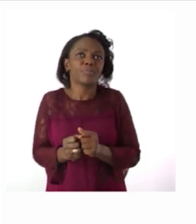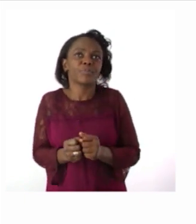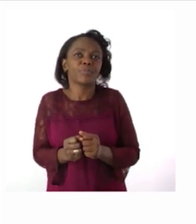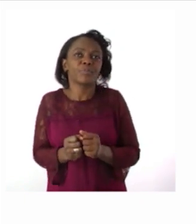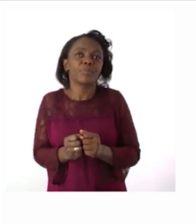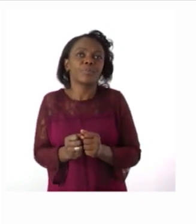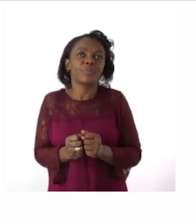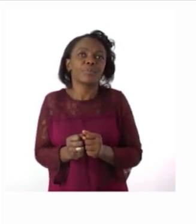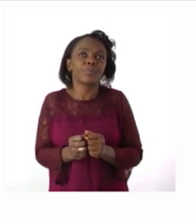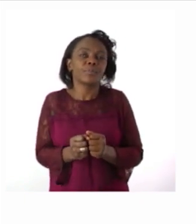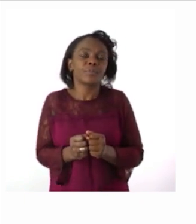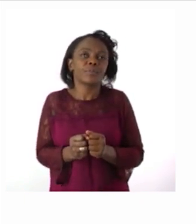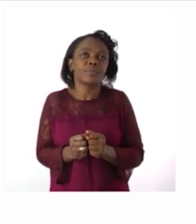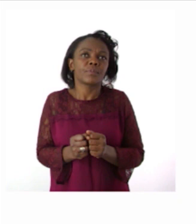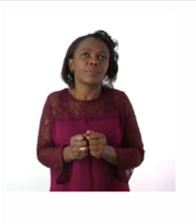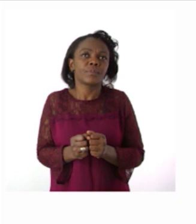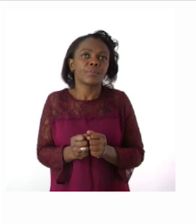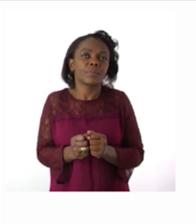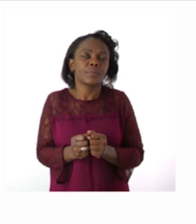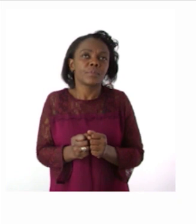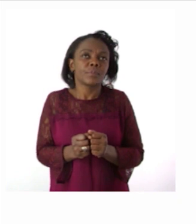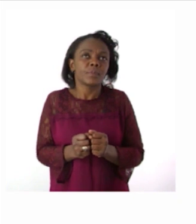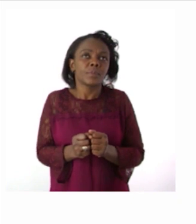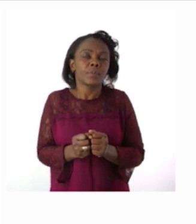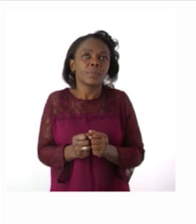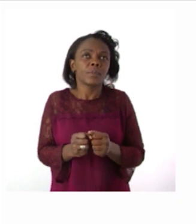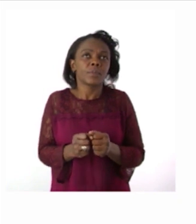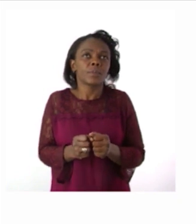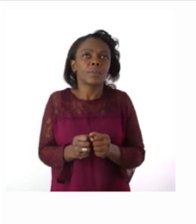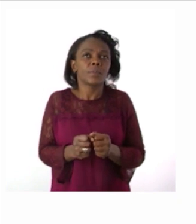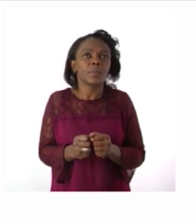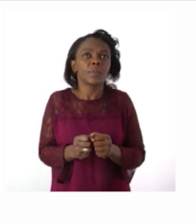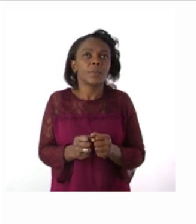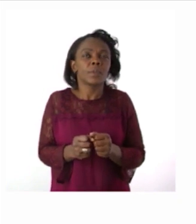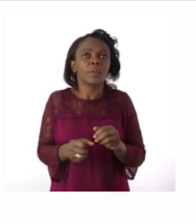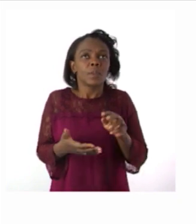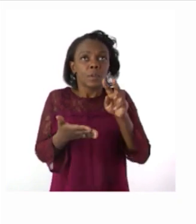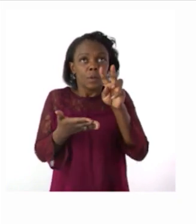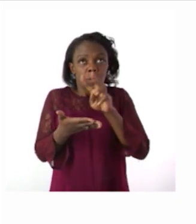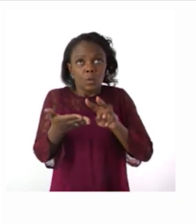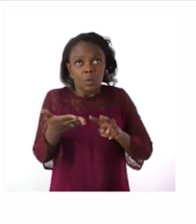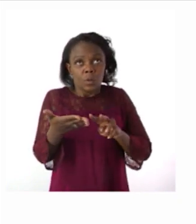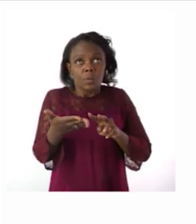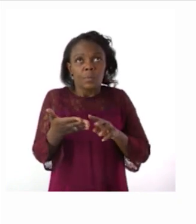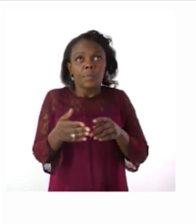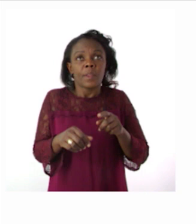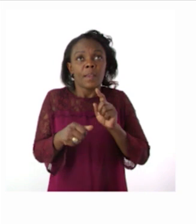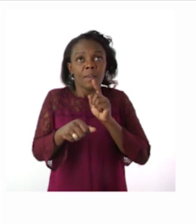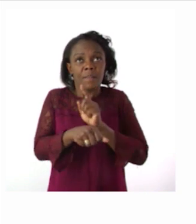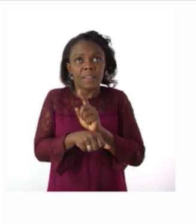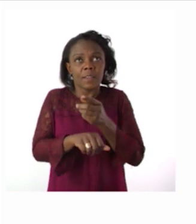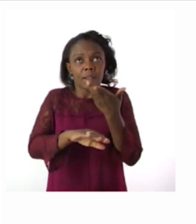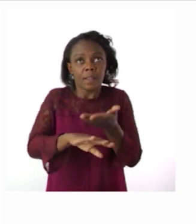much in it myself here. Okay, so I'm going to take you through the pronouns, but